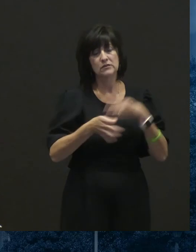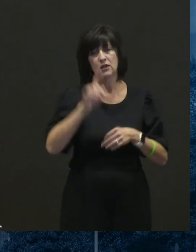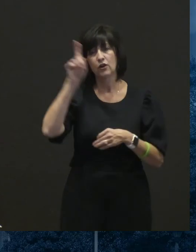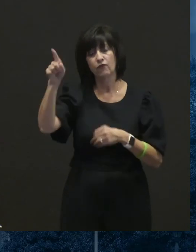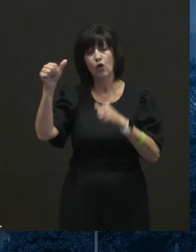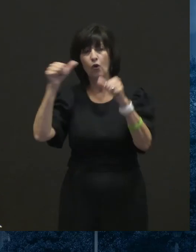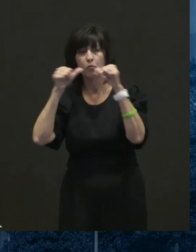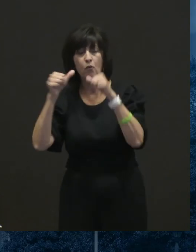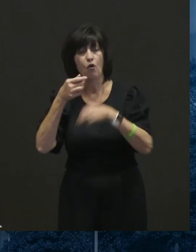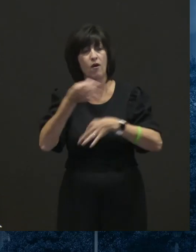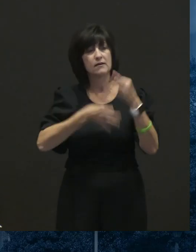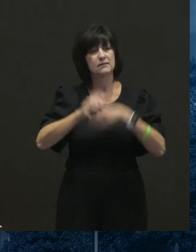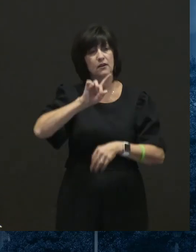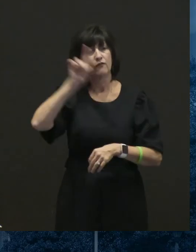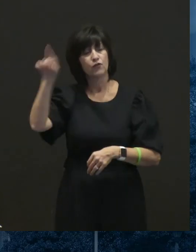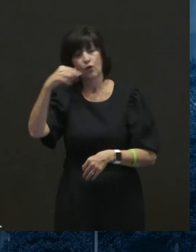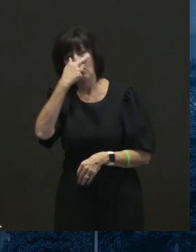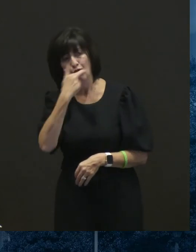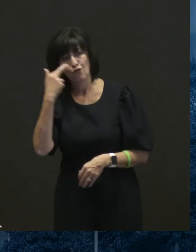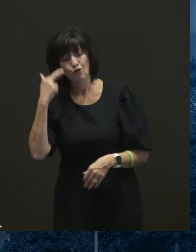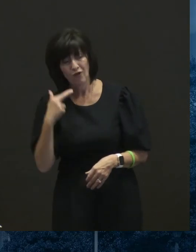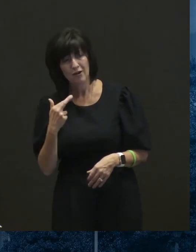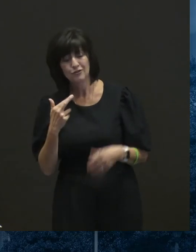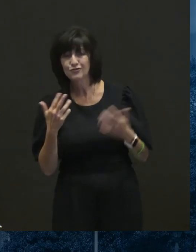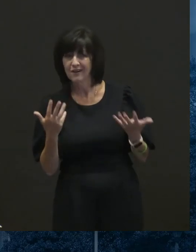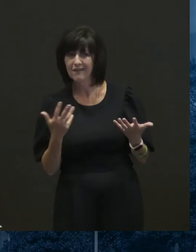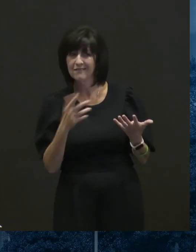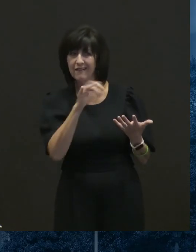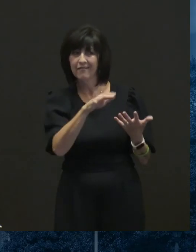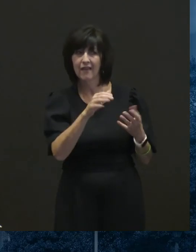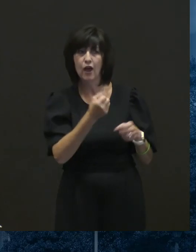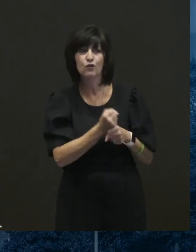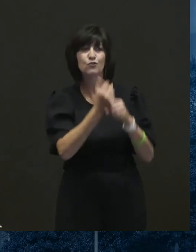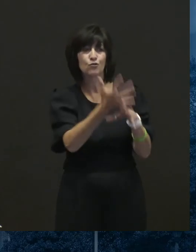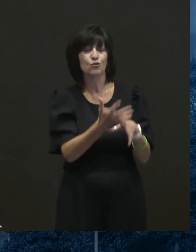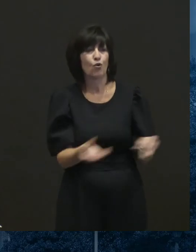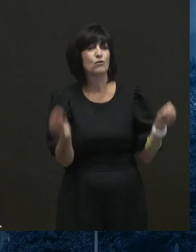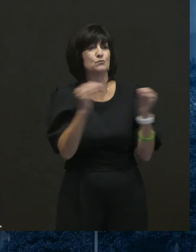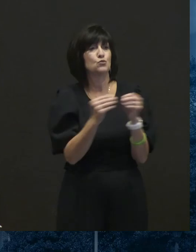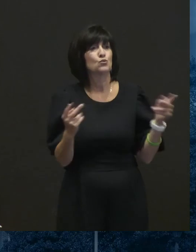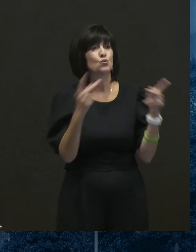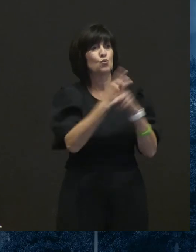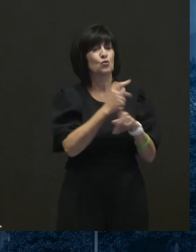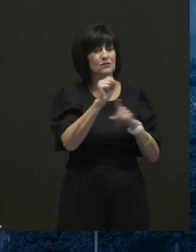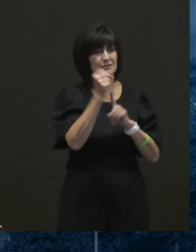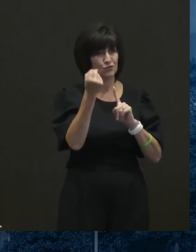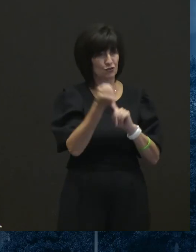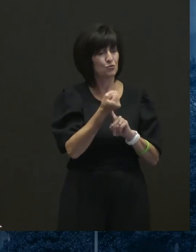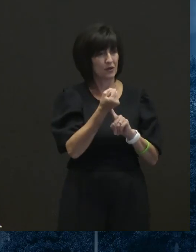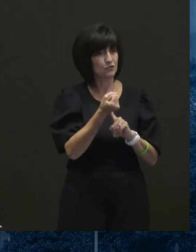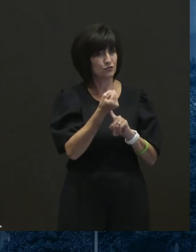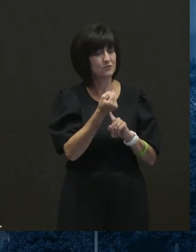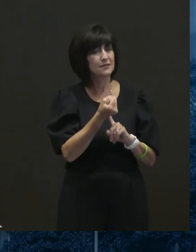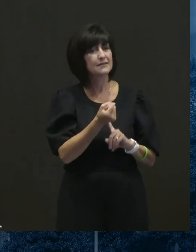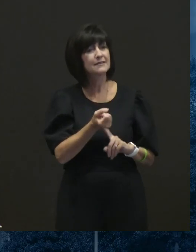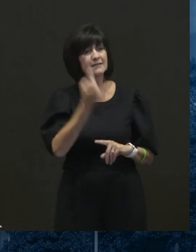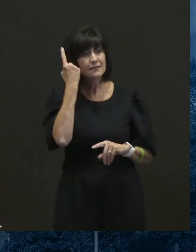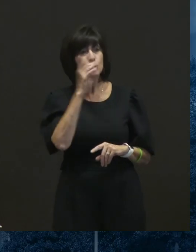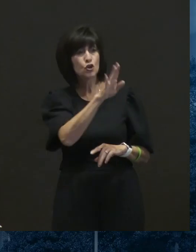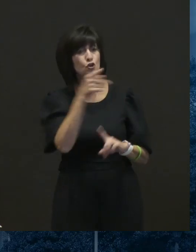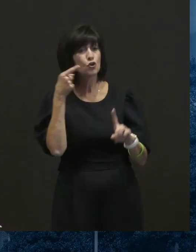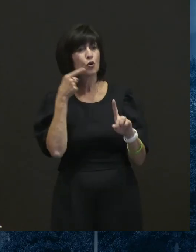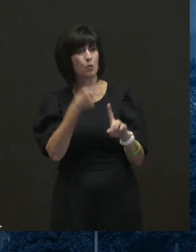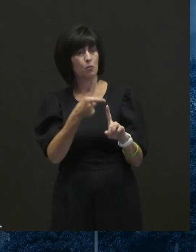also why, to your point, on your question, it's also why I think the decision to allow the local districts to make